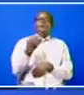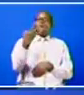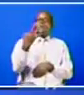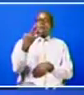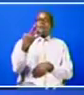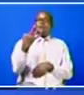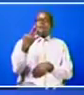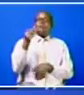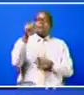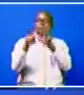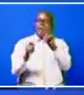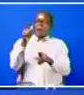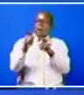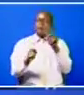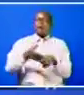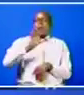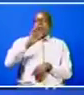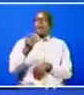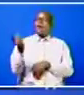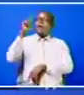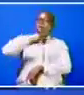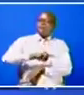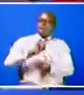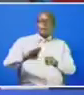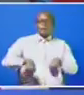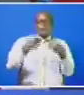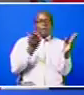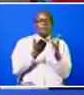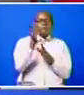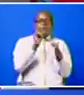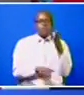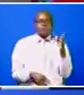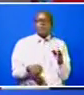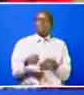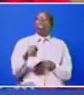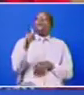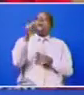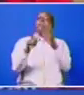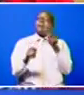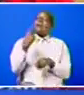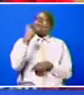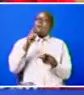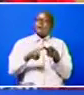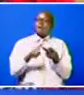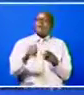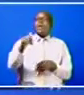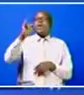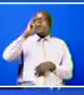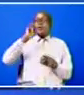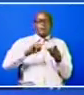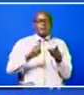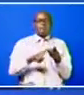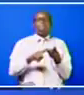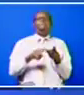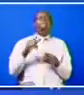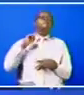portions of dairies every day, which can be given through white milk, yogurt, flavored